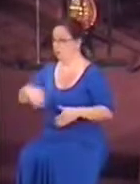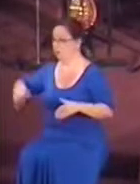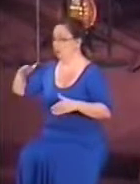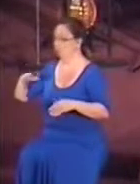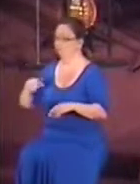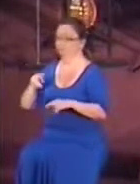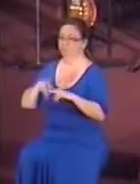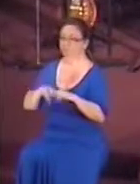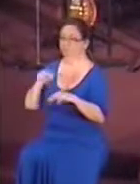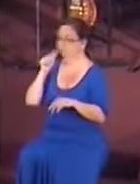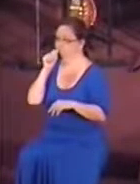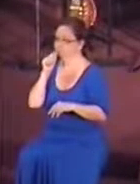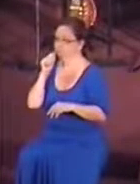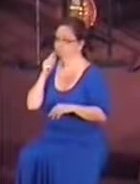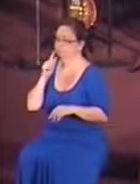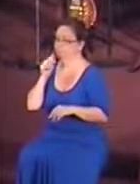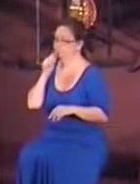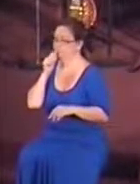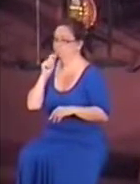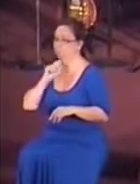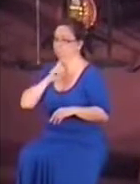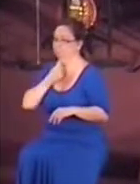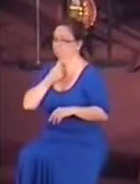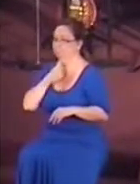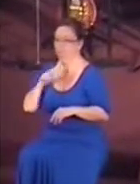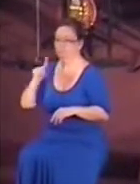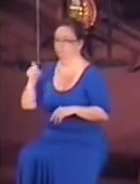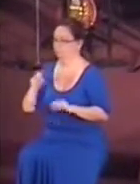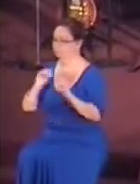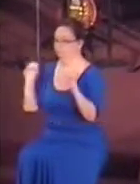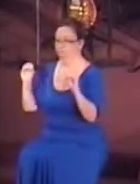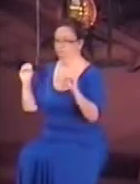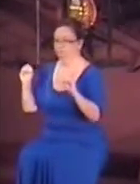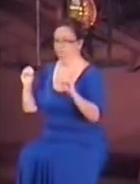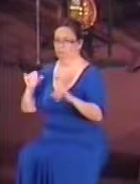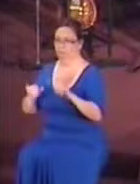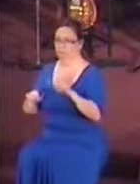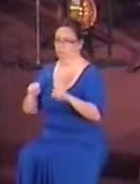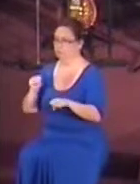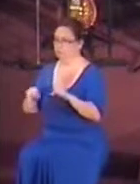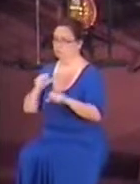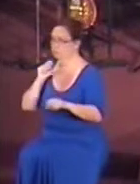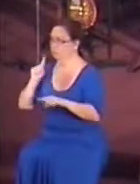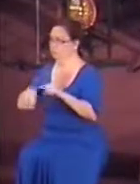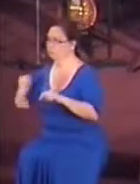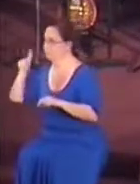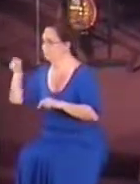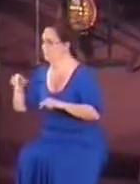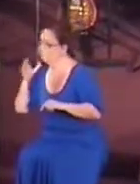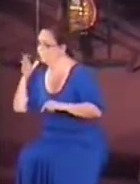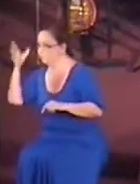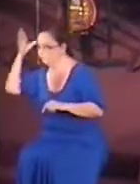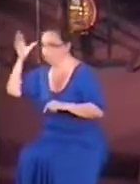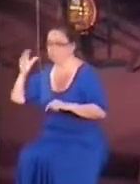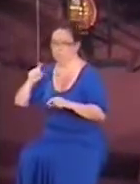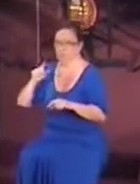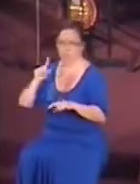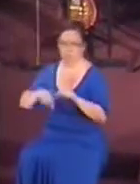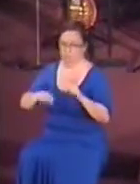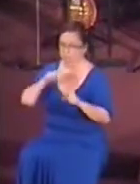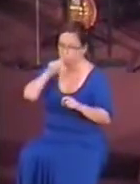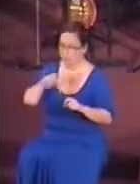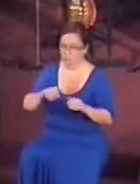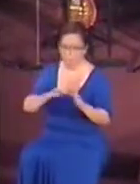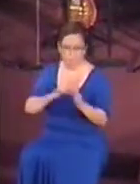your mouth shut, and you don't ask questions, right? And when it comes to doubt, you don't question your parents, you don't question what the Bible teaches, you